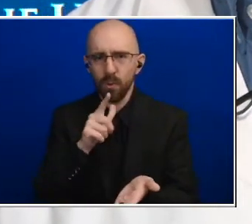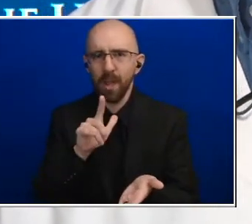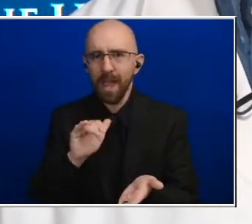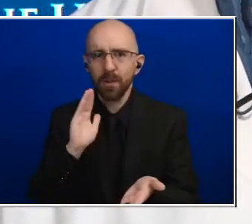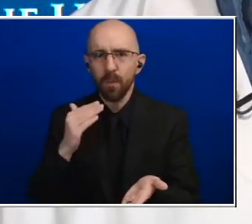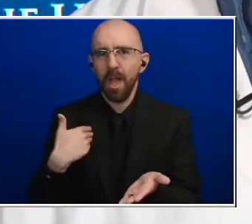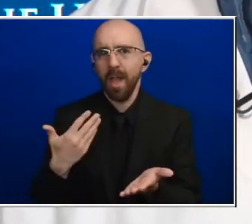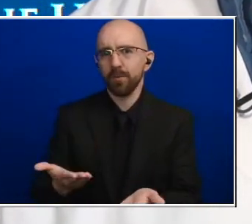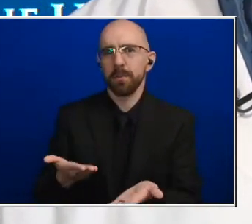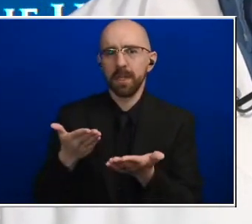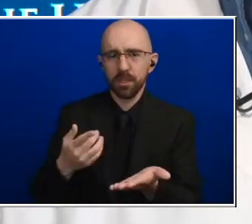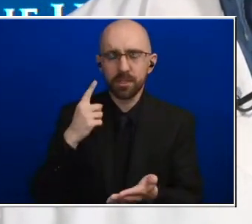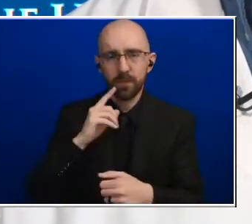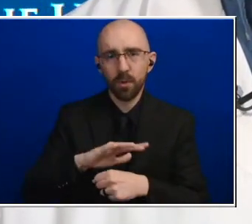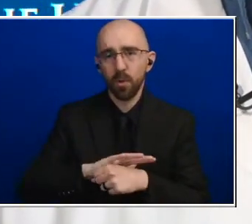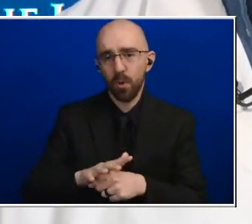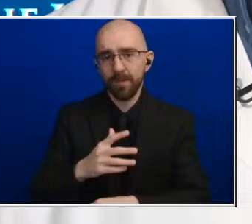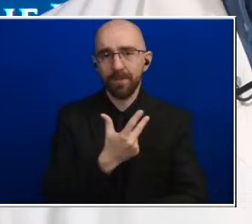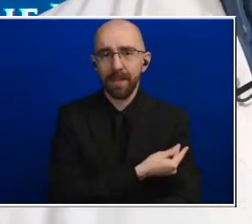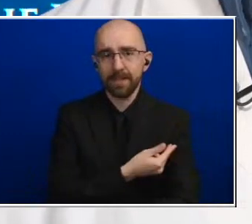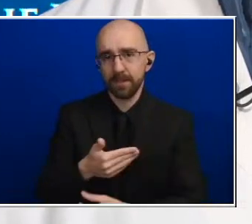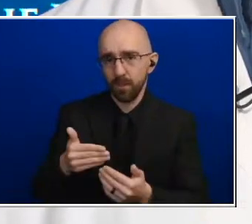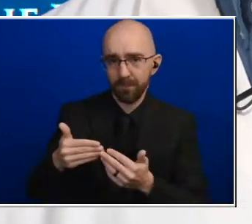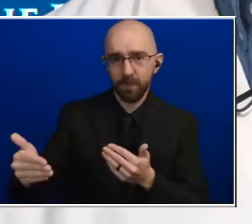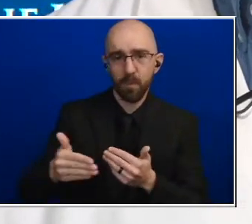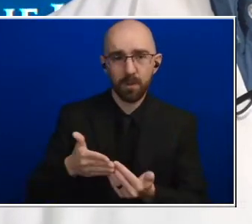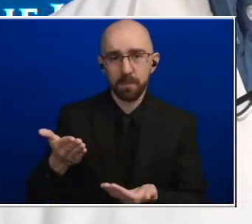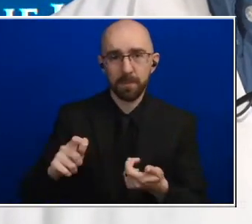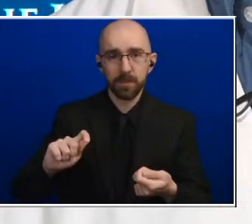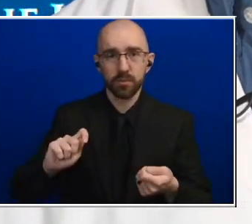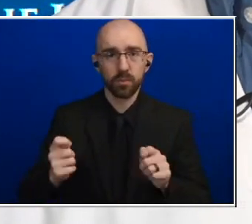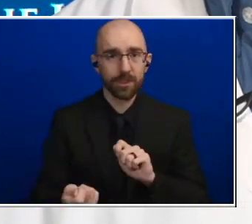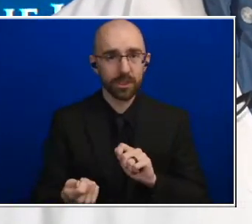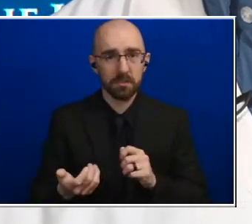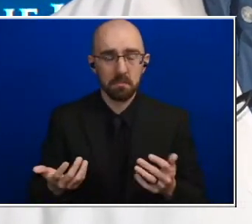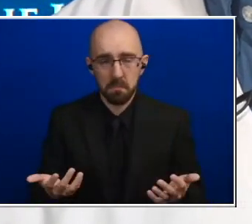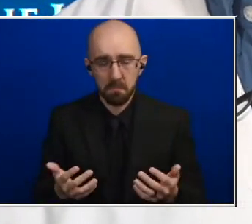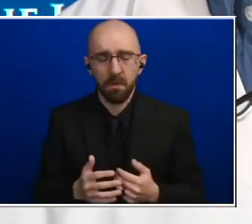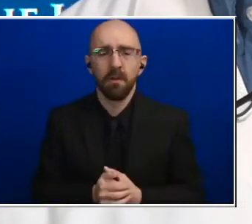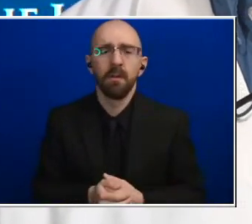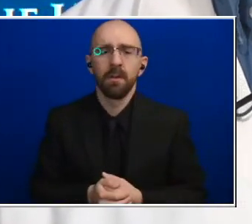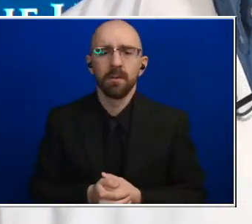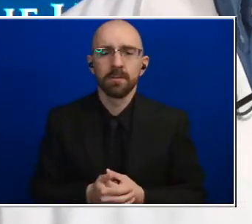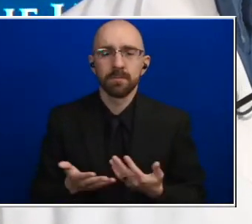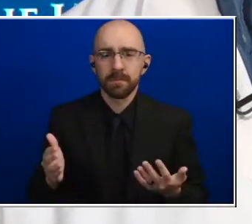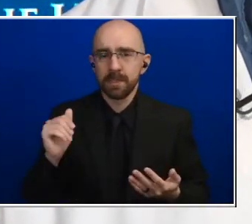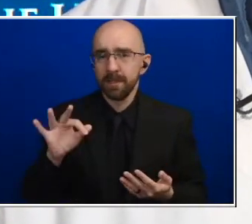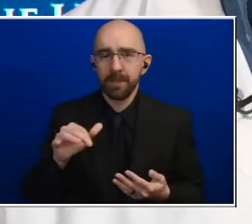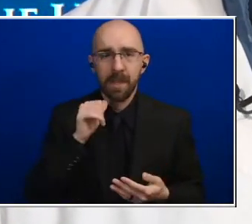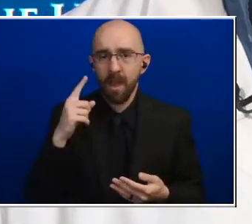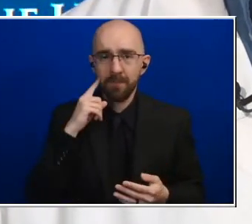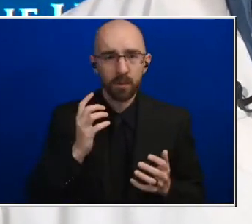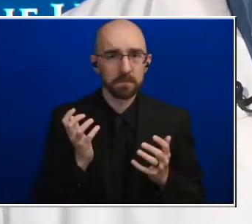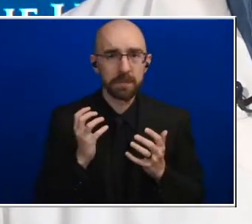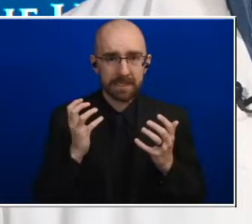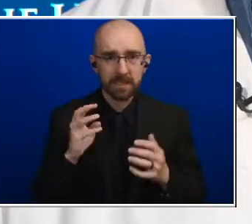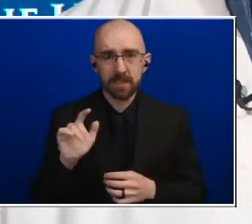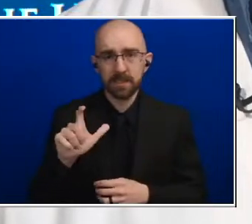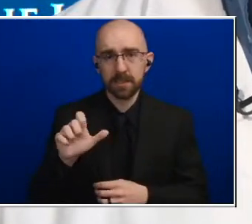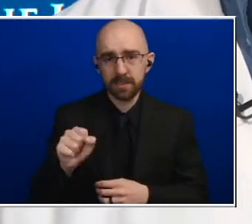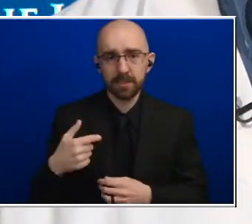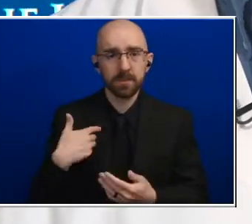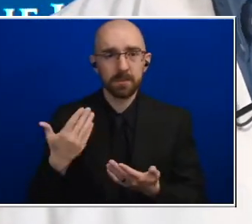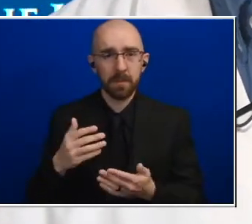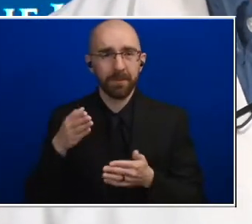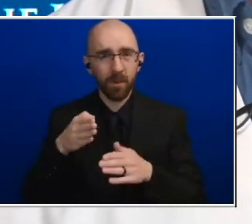COVID vaccine going forward, maybe switching. Yeah. So if it weren't for measles, we might be focused on the tick season